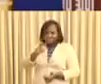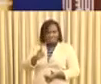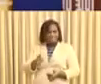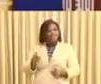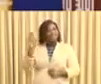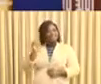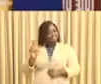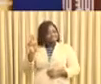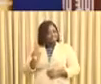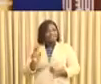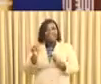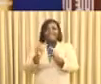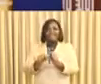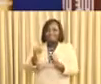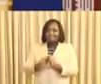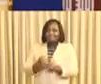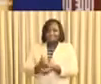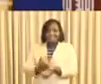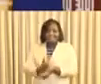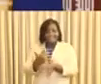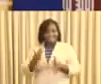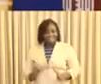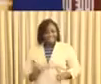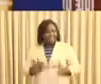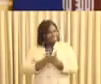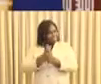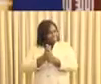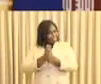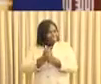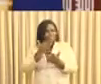deserves good health and good health care.